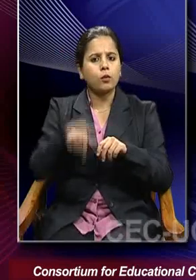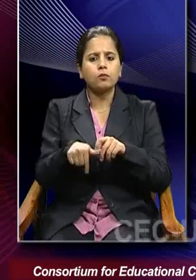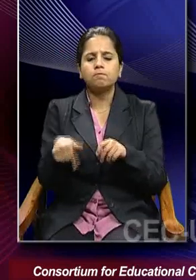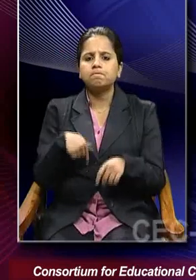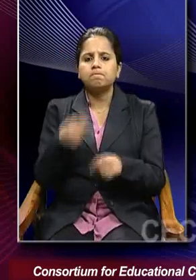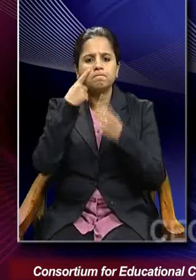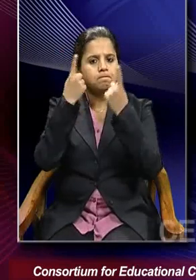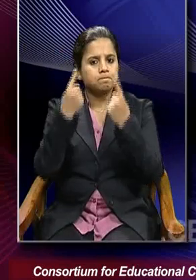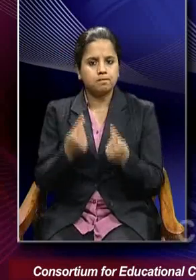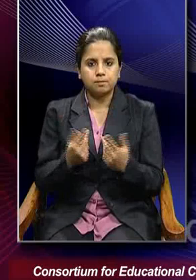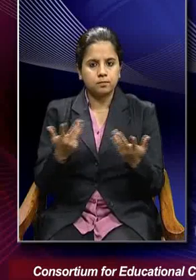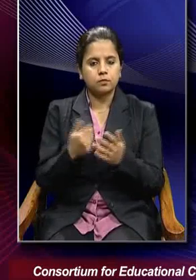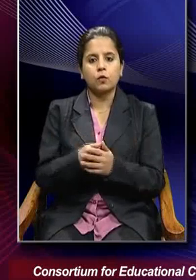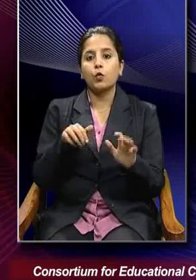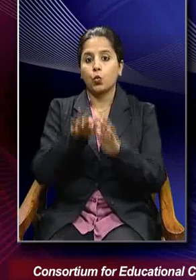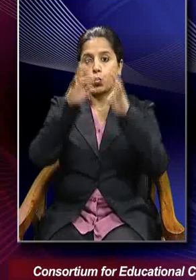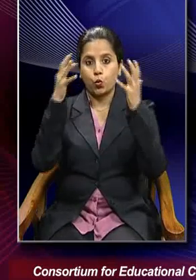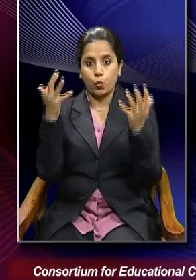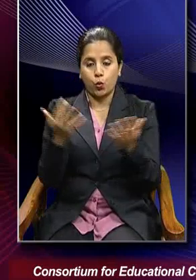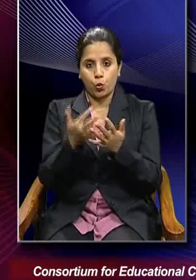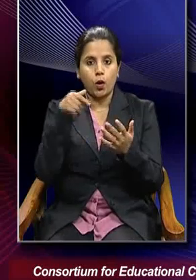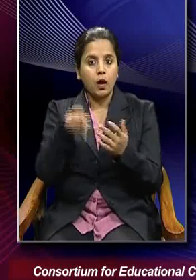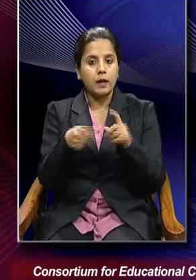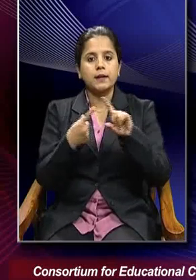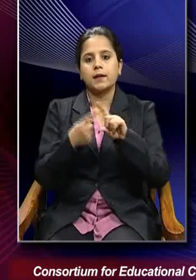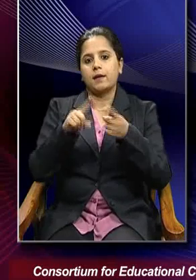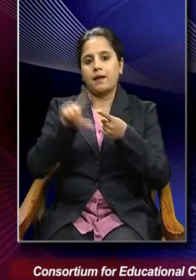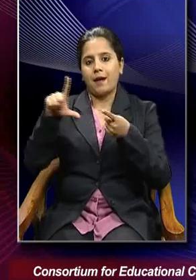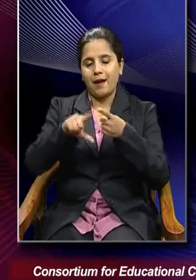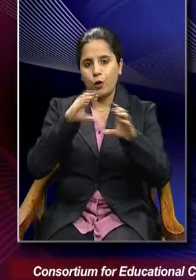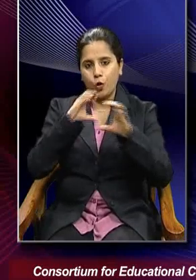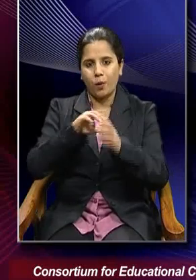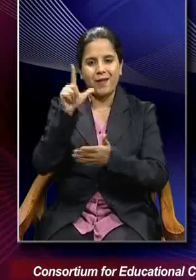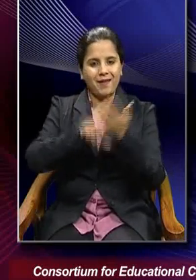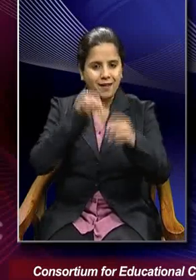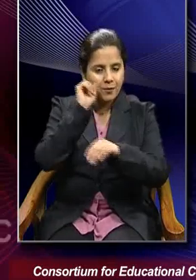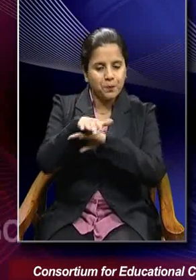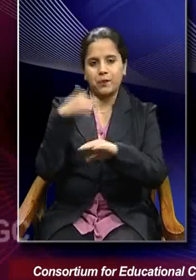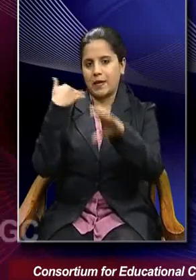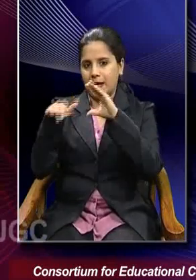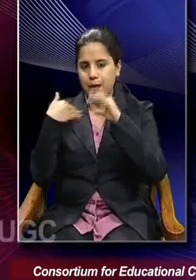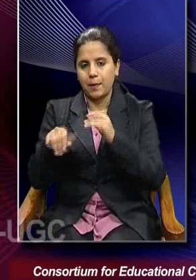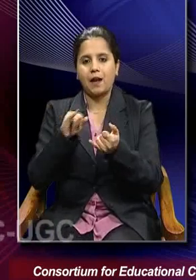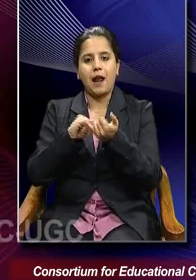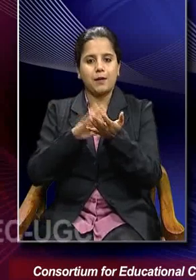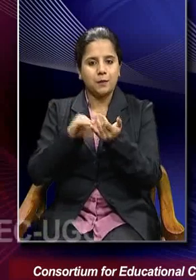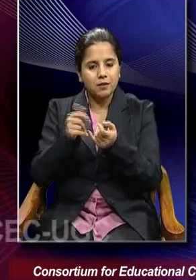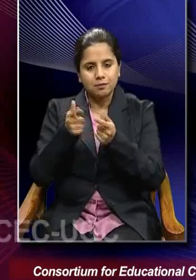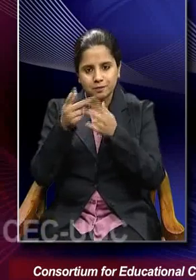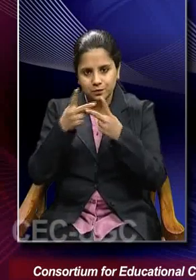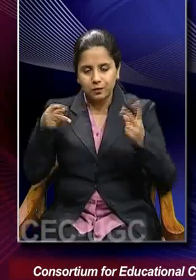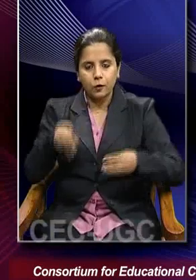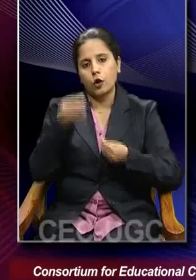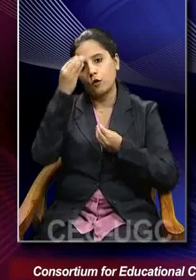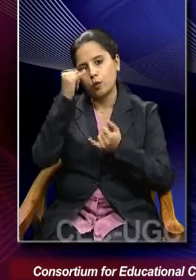analysis is World Telecommunication and Information Society Day. In